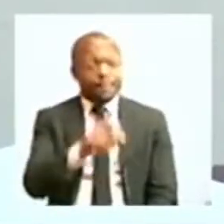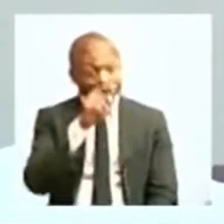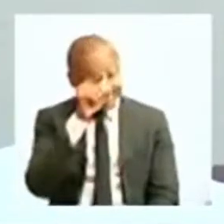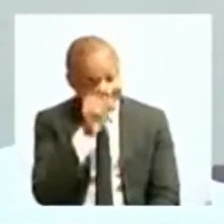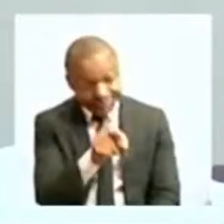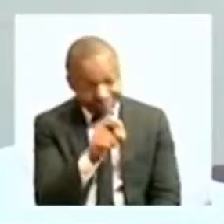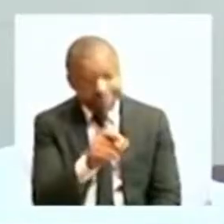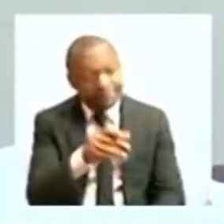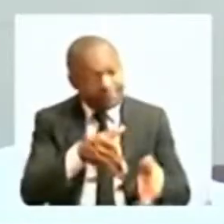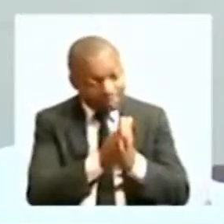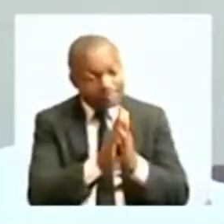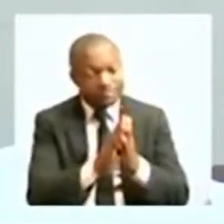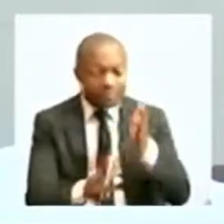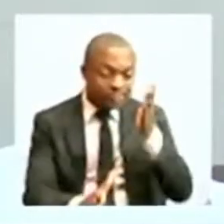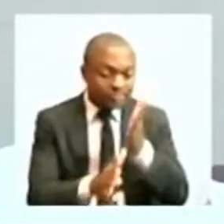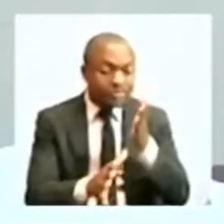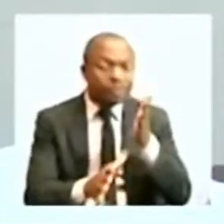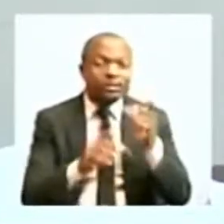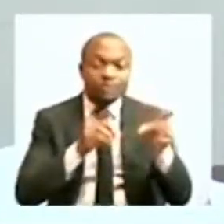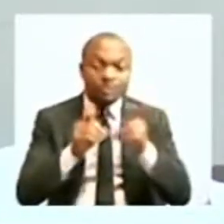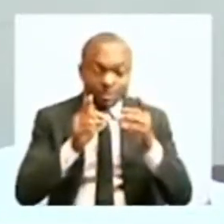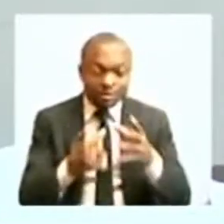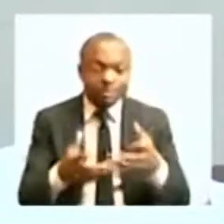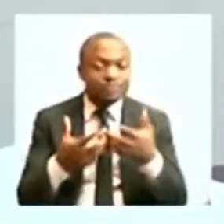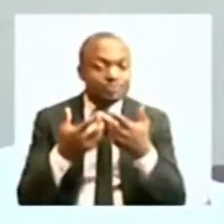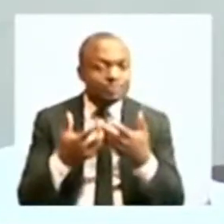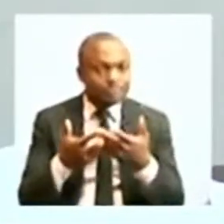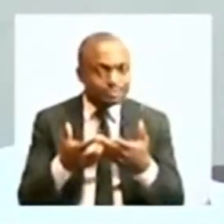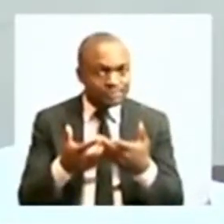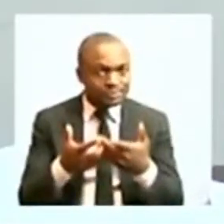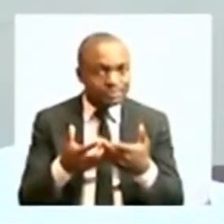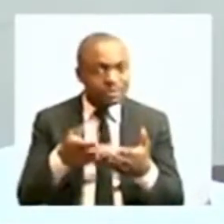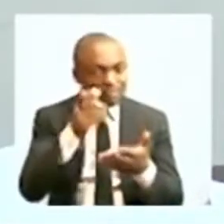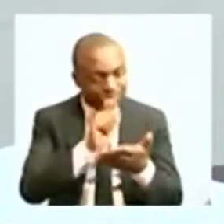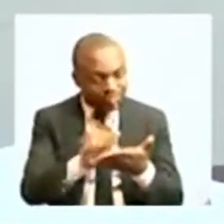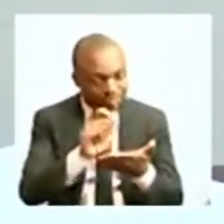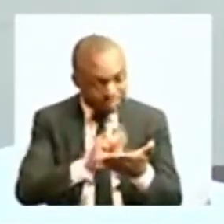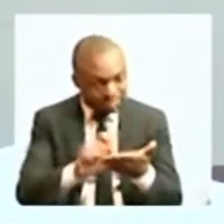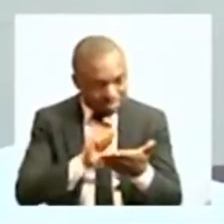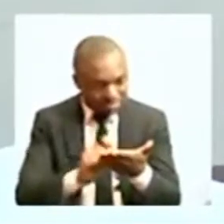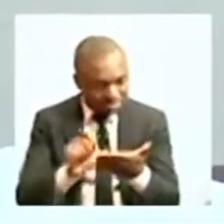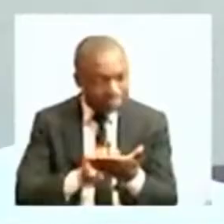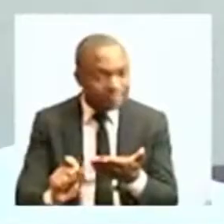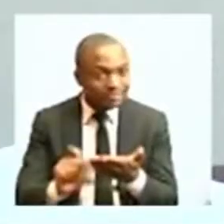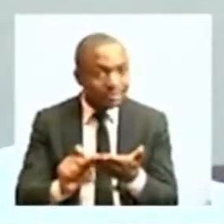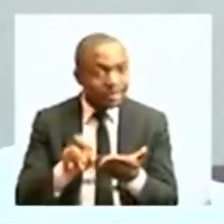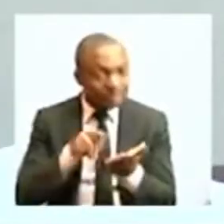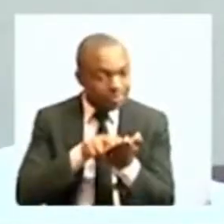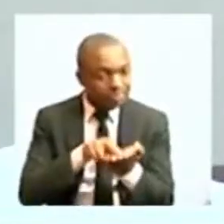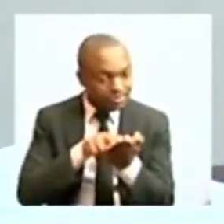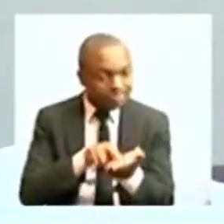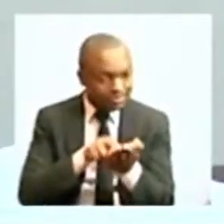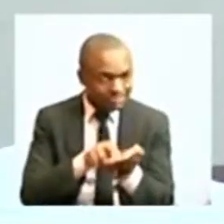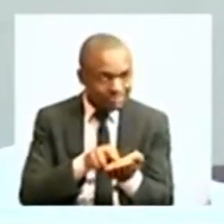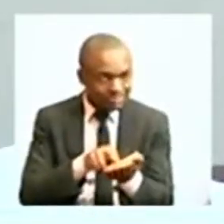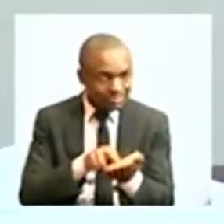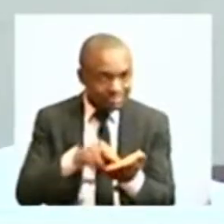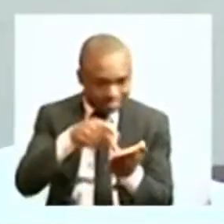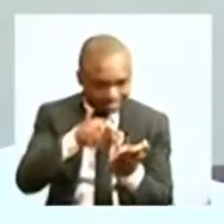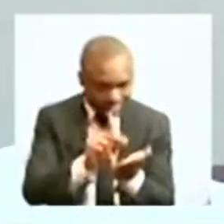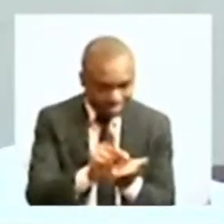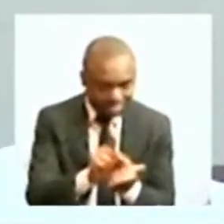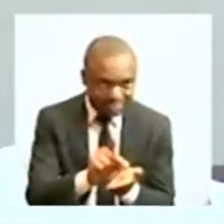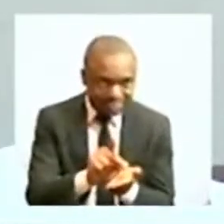he asks the deputy director of engineering to write a recommendation for